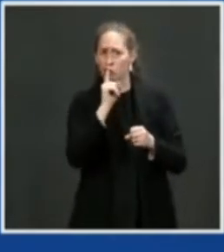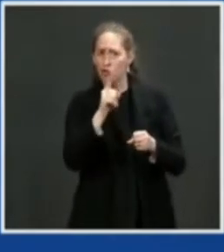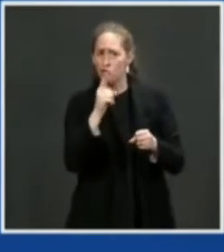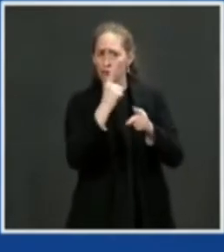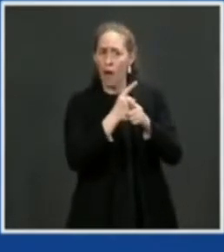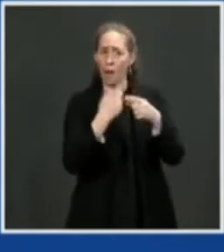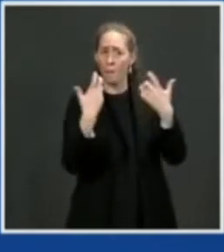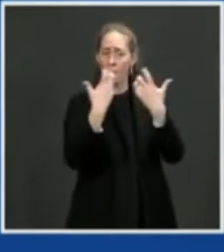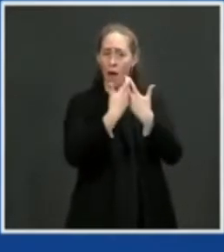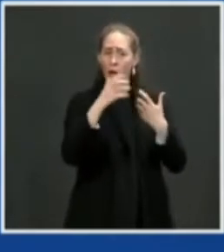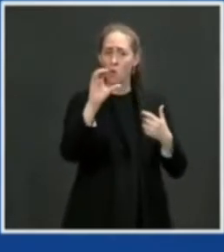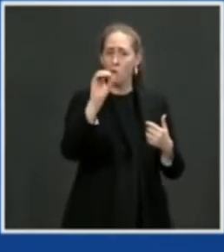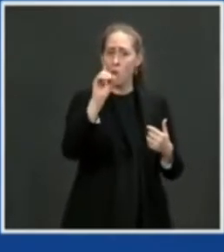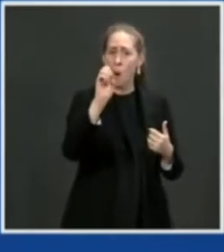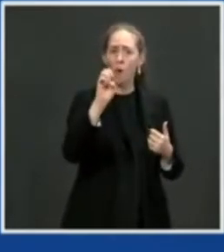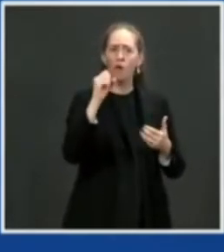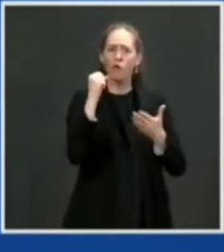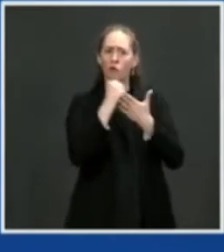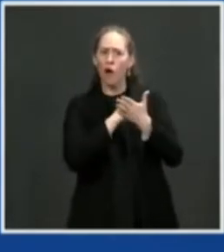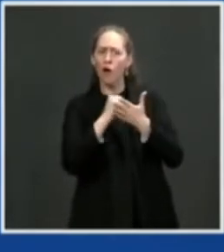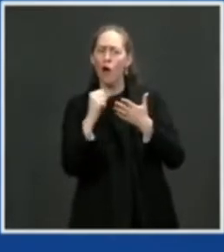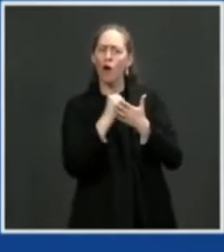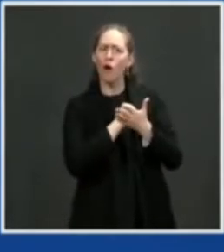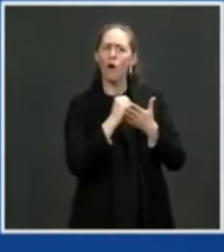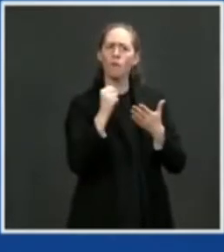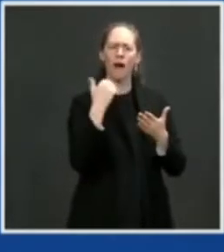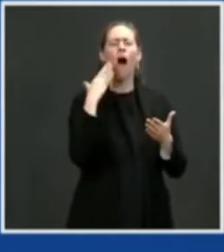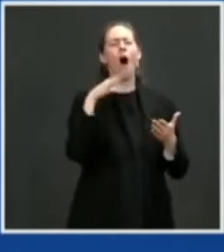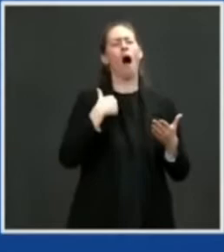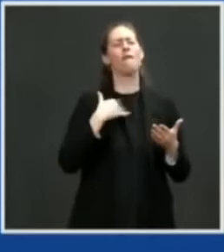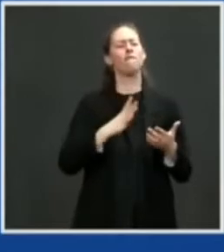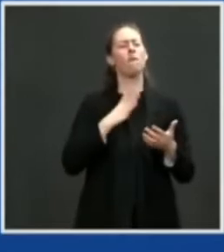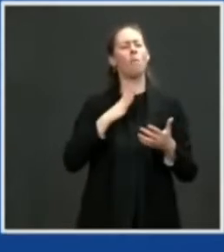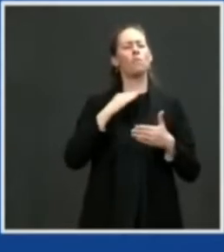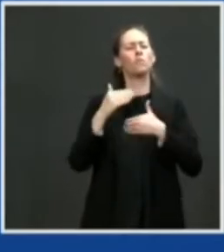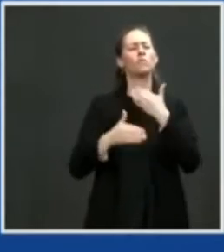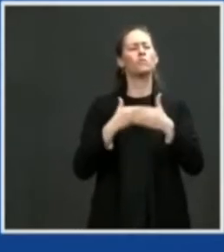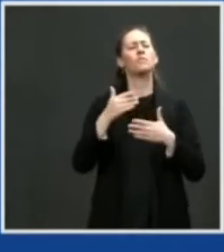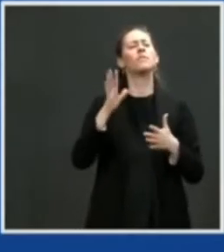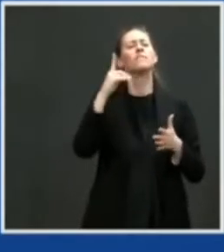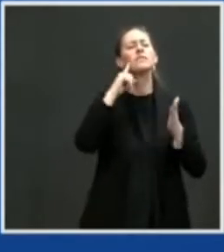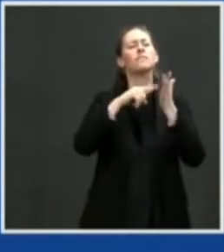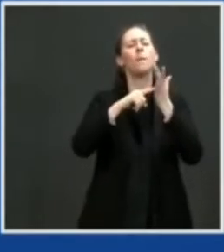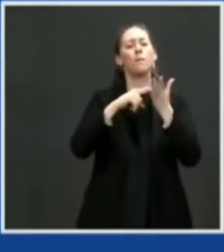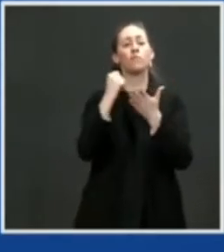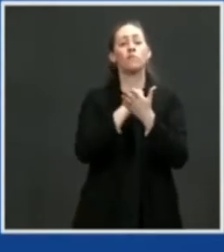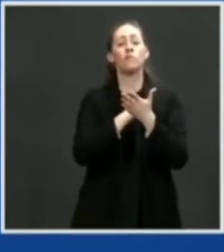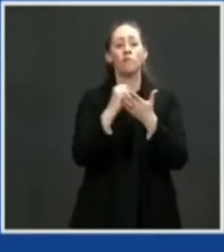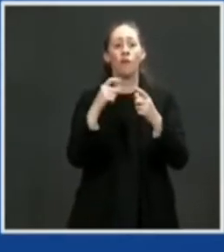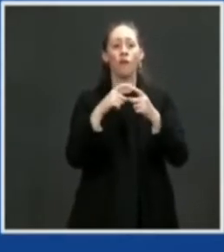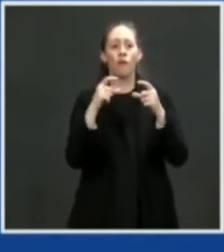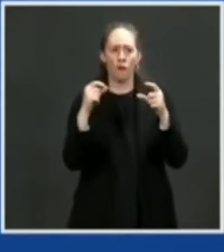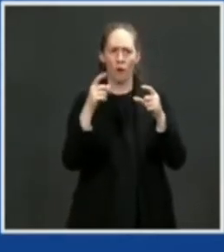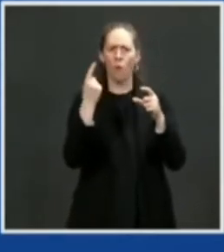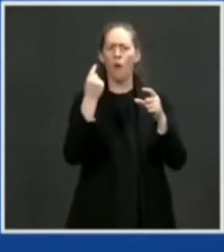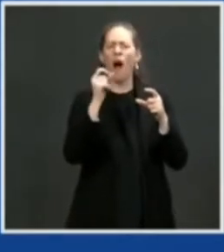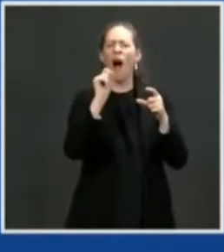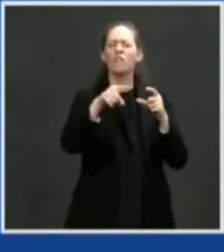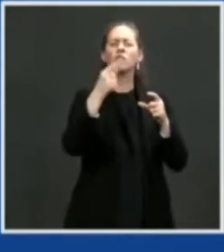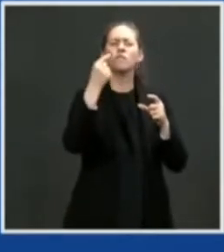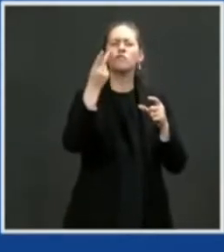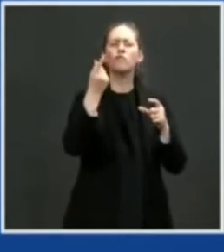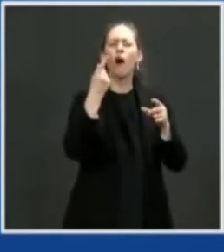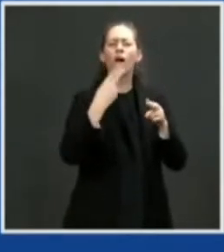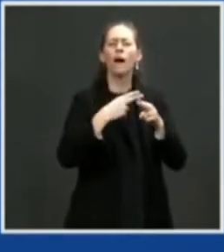know, what was your dog's name, kind of thing. I'm being a bit facetious, but not really. And also seeking harder Oh,